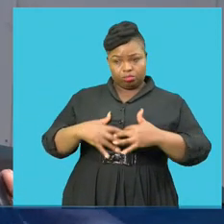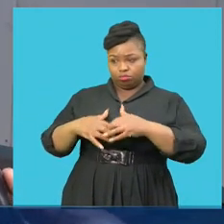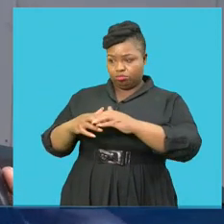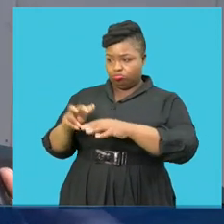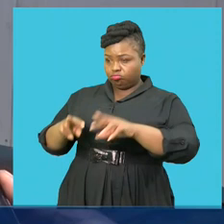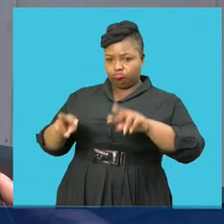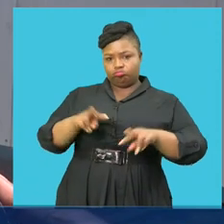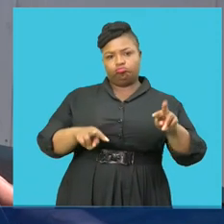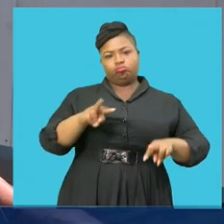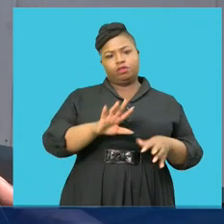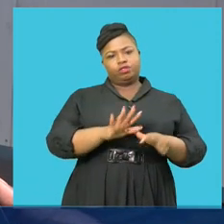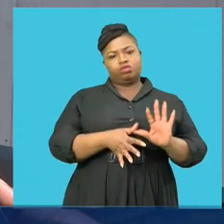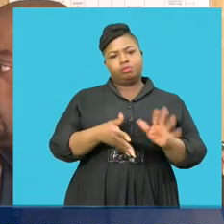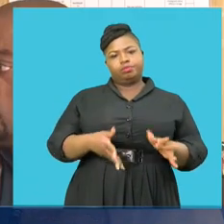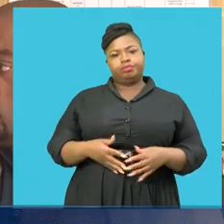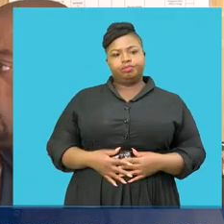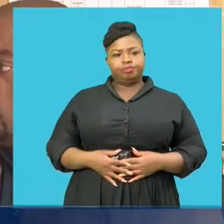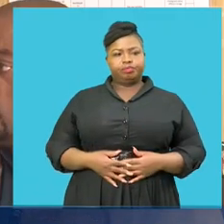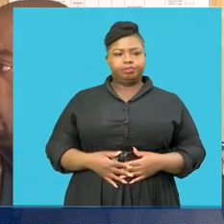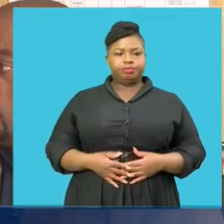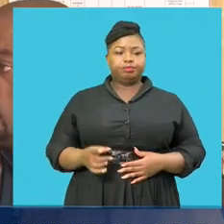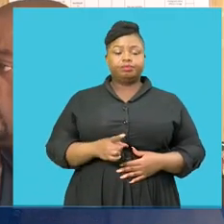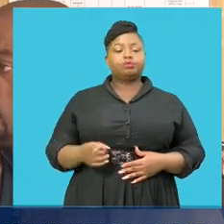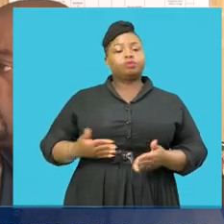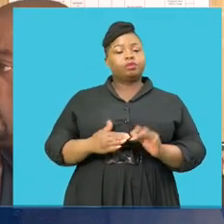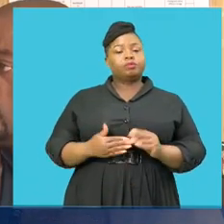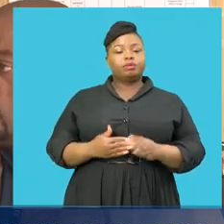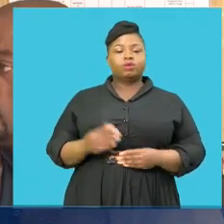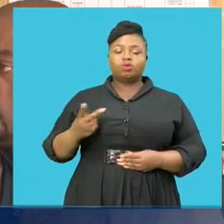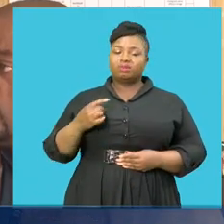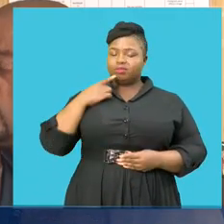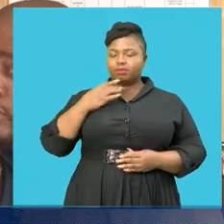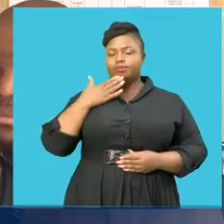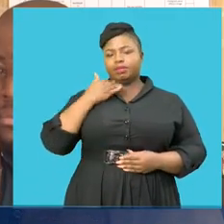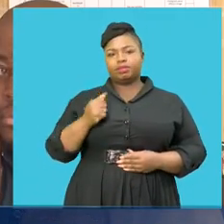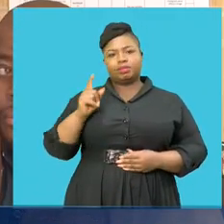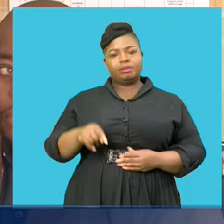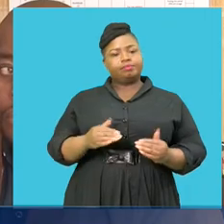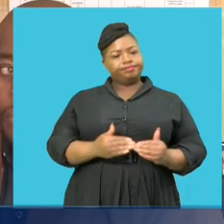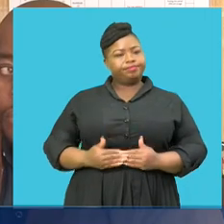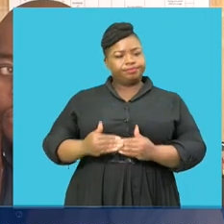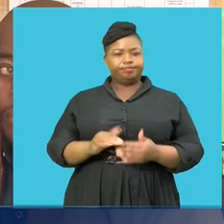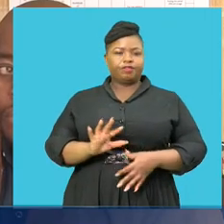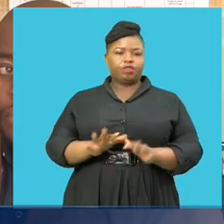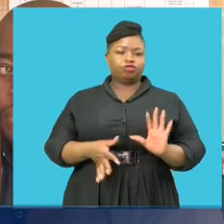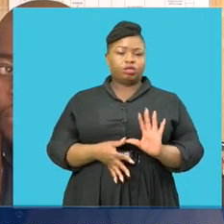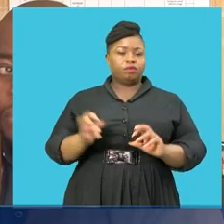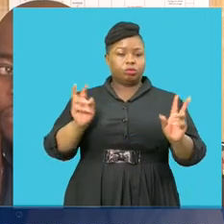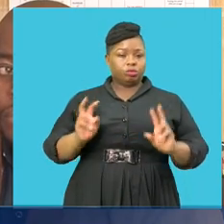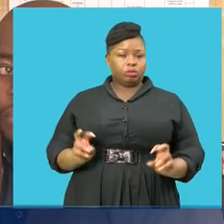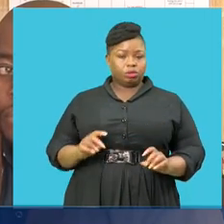guard infrastructure abafakela yona. Lo mphakathi uphinde wanxuswa ukuba uyiqaphe ngeso lokhozi ingqalasizinda